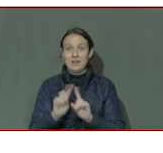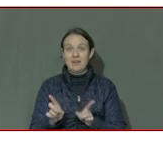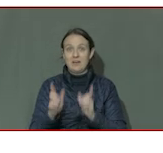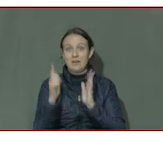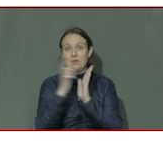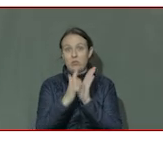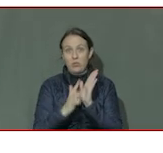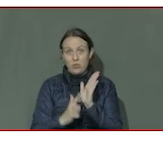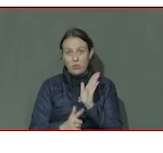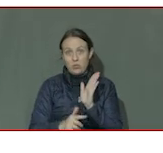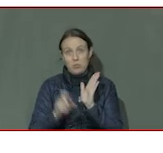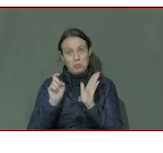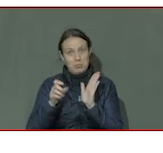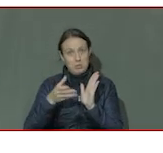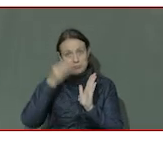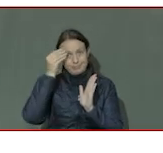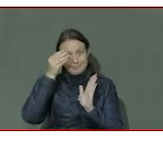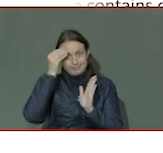mentioned them.